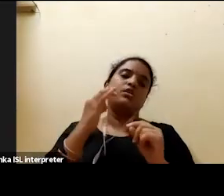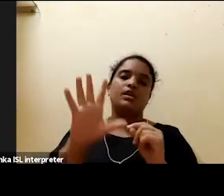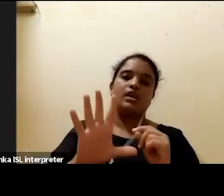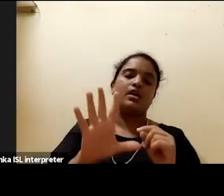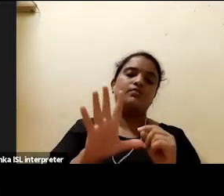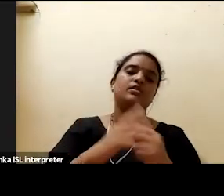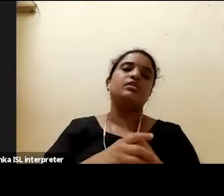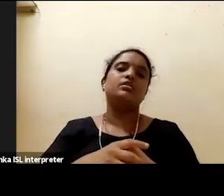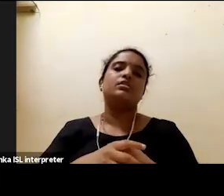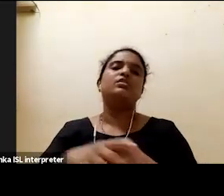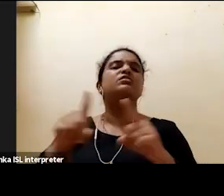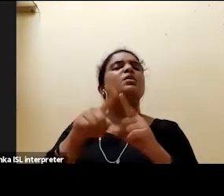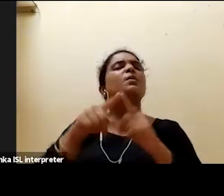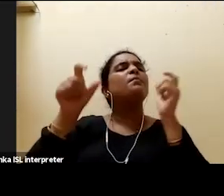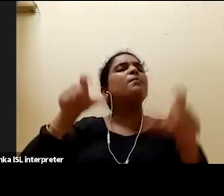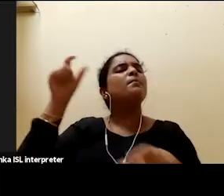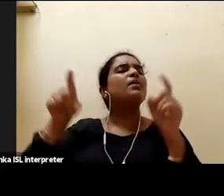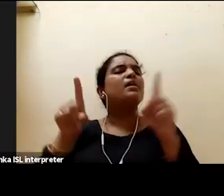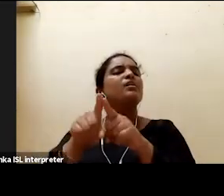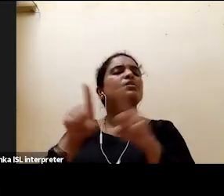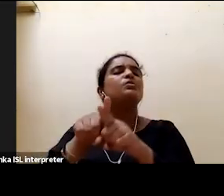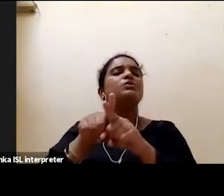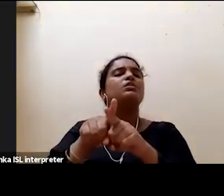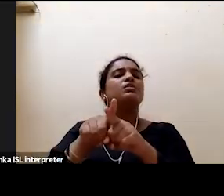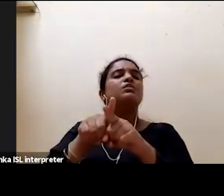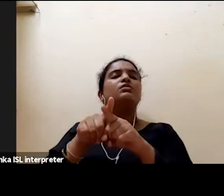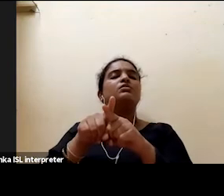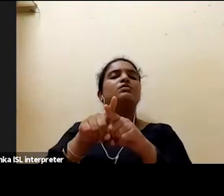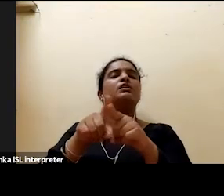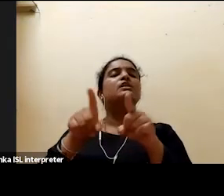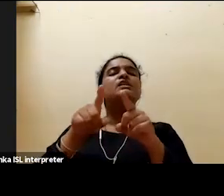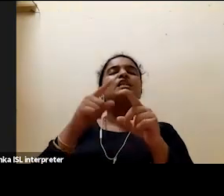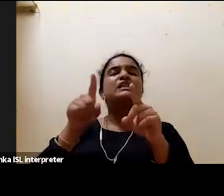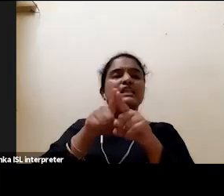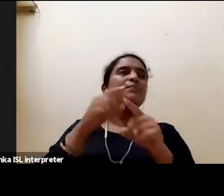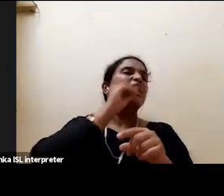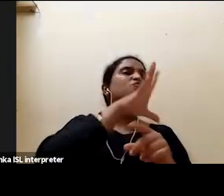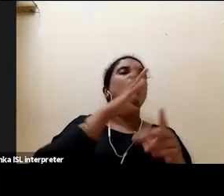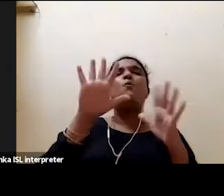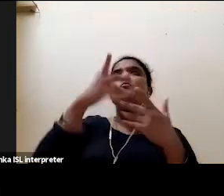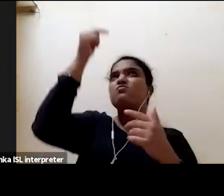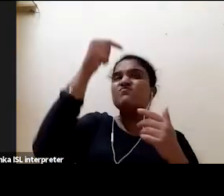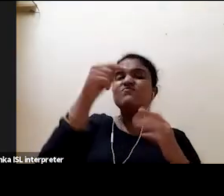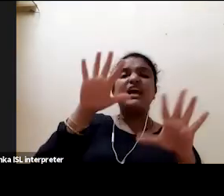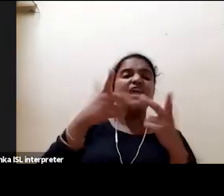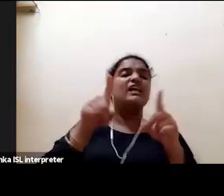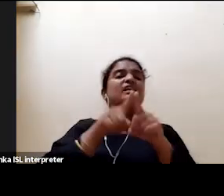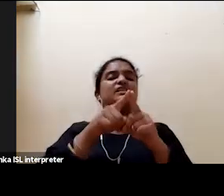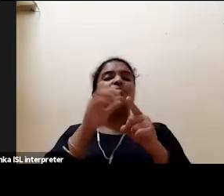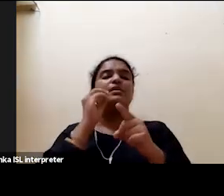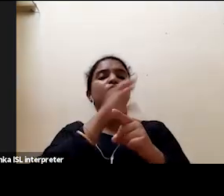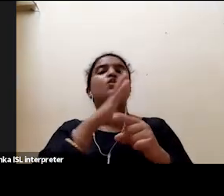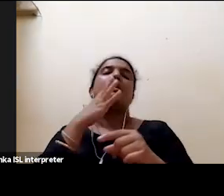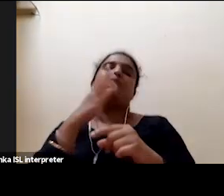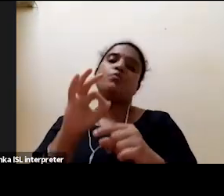should give the reader an idea as to what is to expect. Uh, then